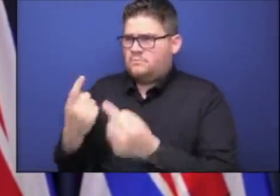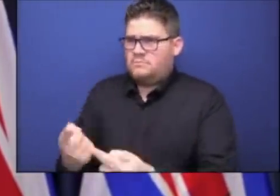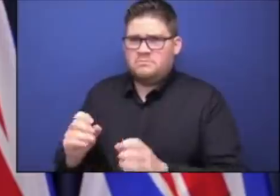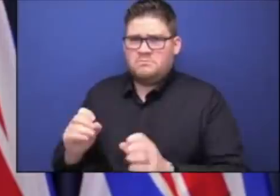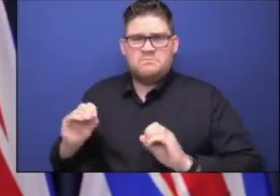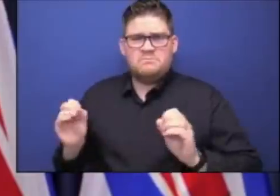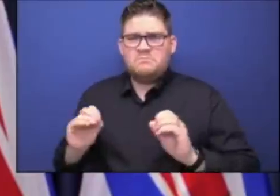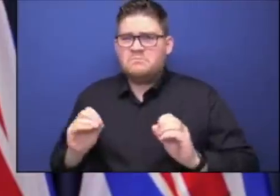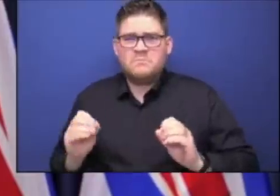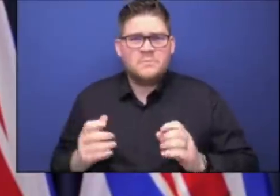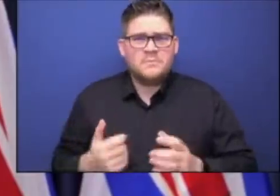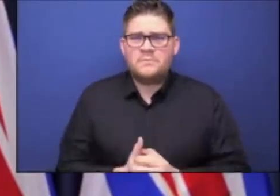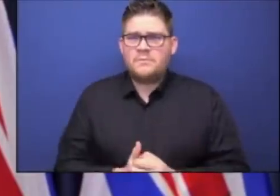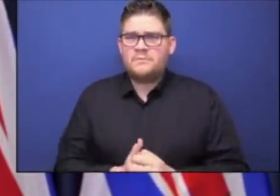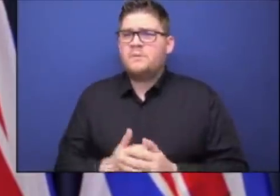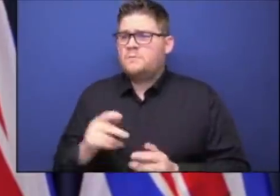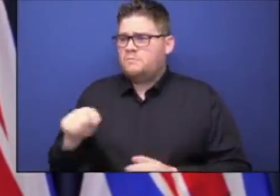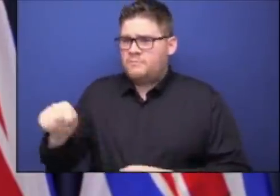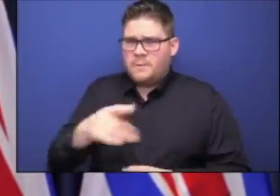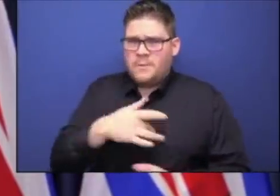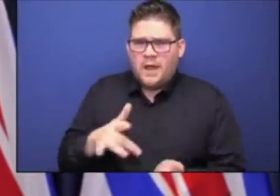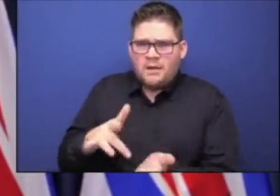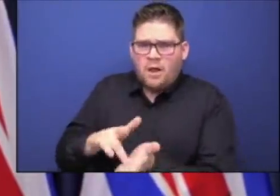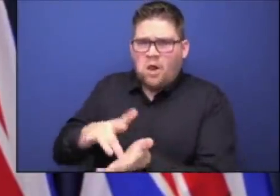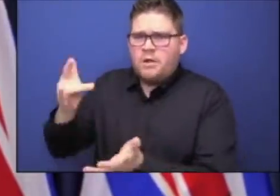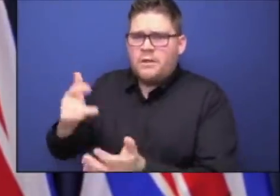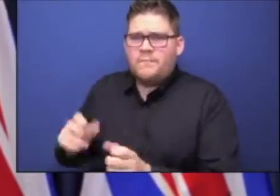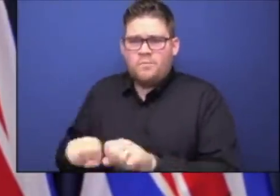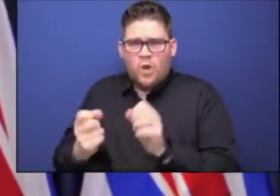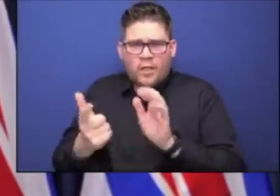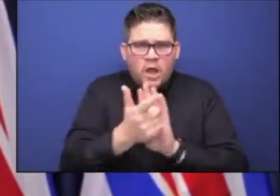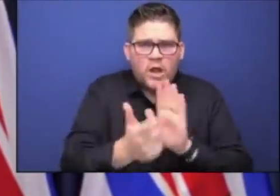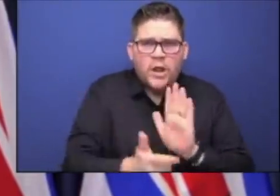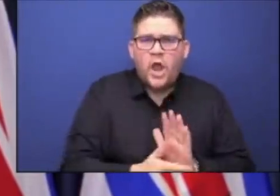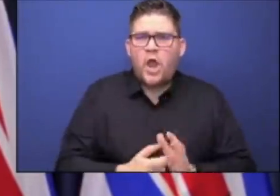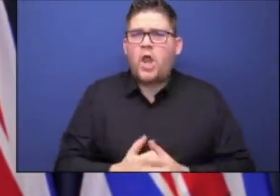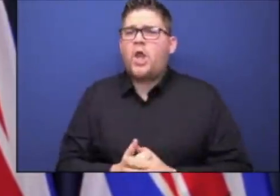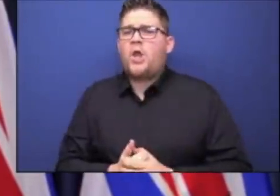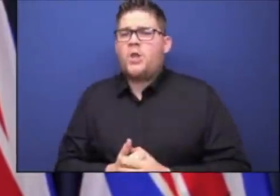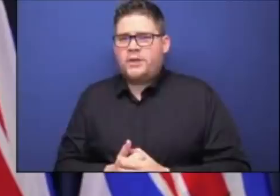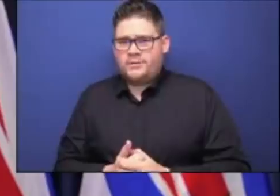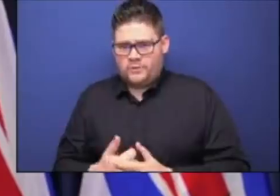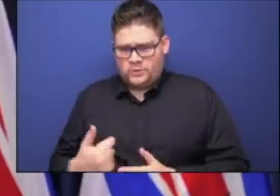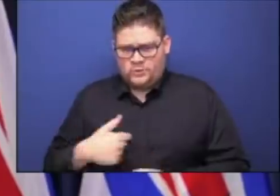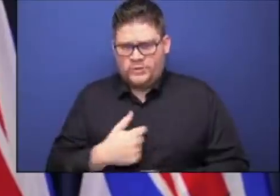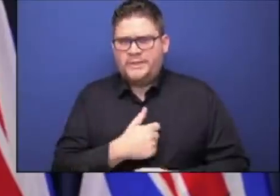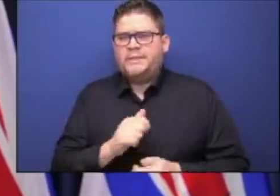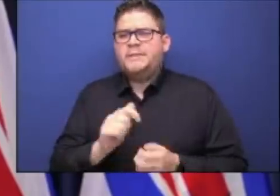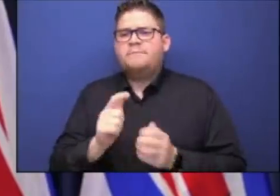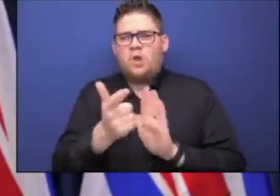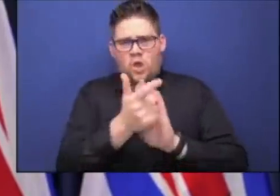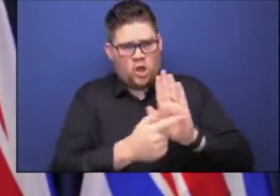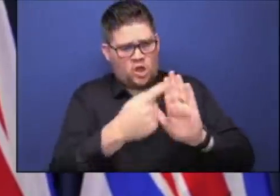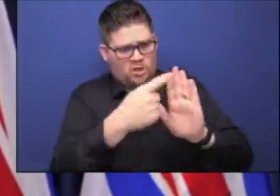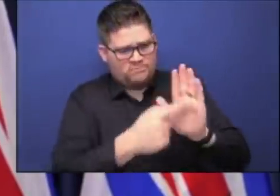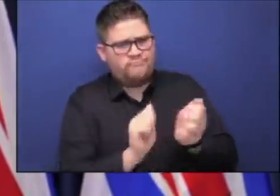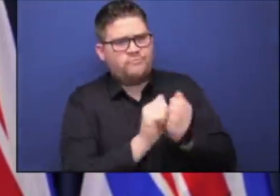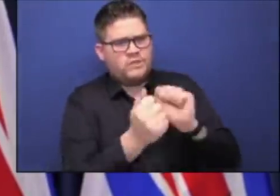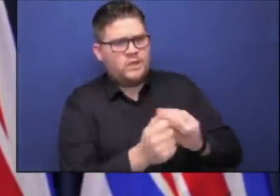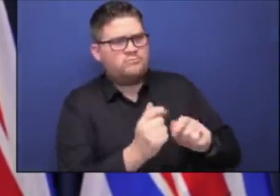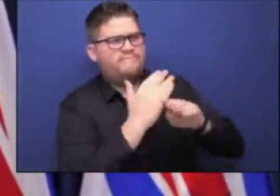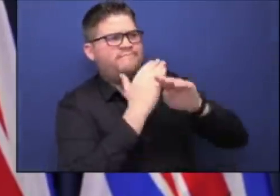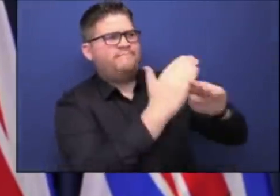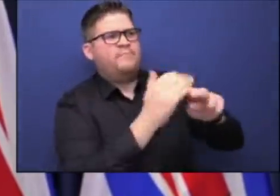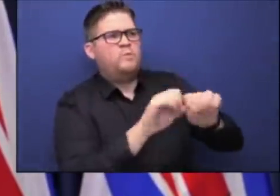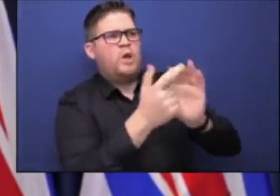with real penalties to stop them from doing these kinds of behaviors. We changed that, and in fact, the Compliance and Enforcement Unit has done such a good